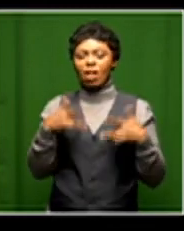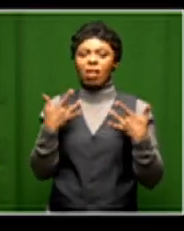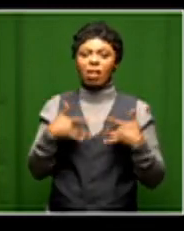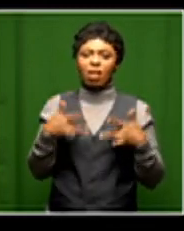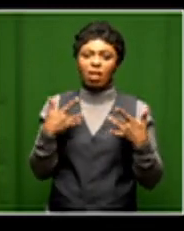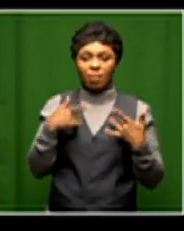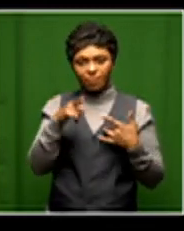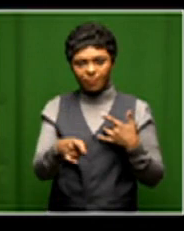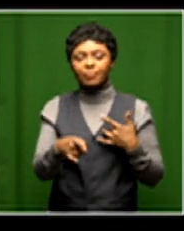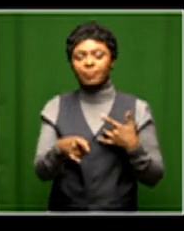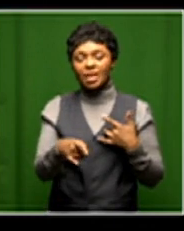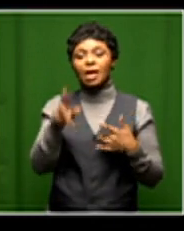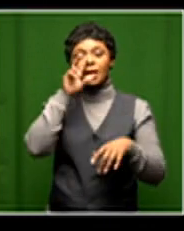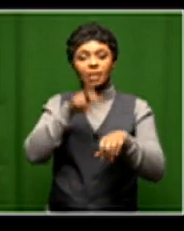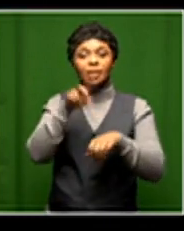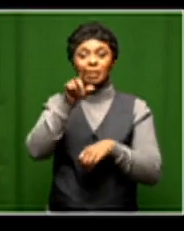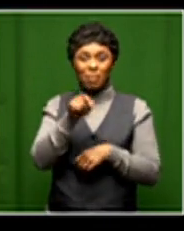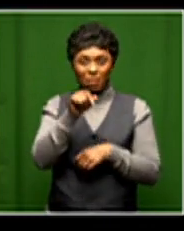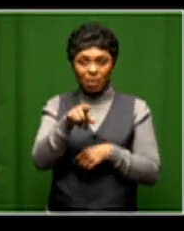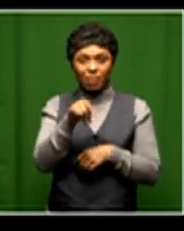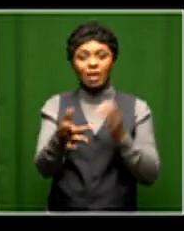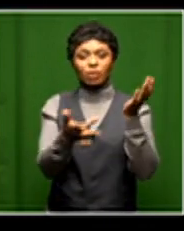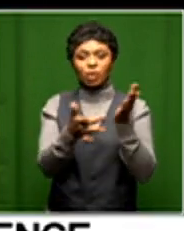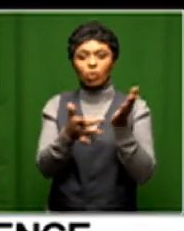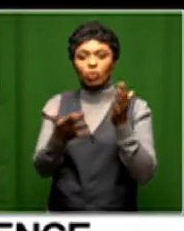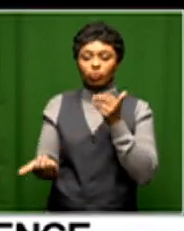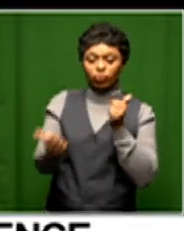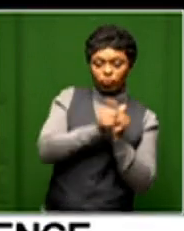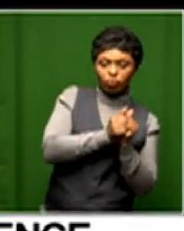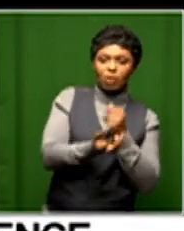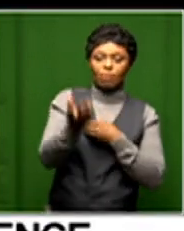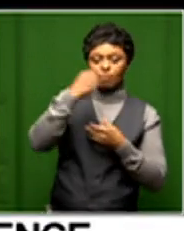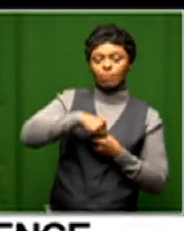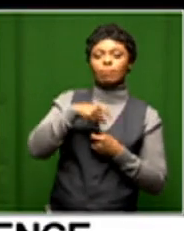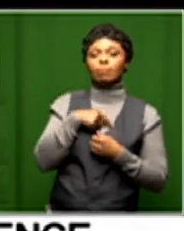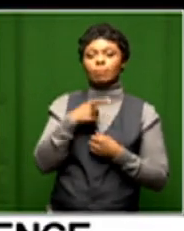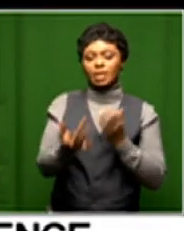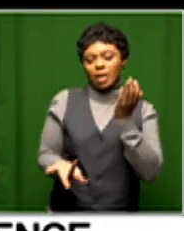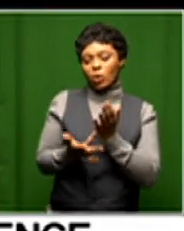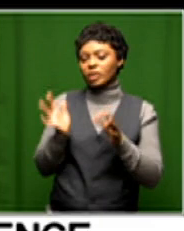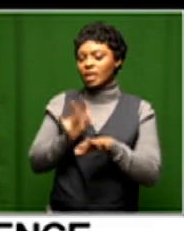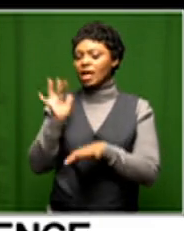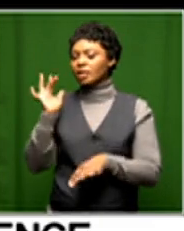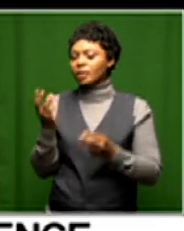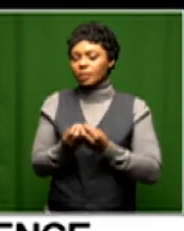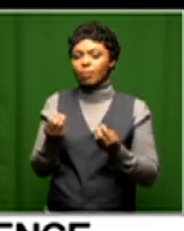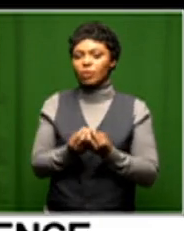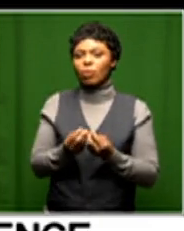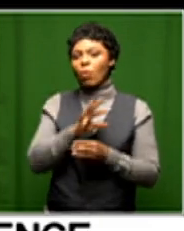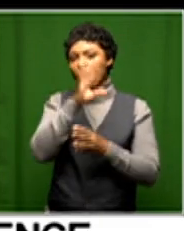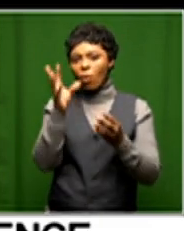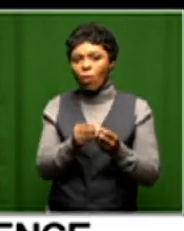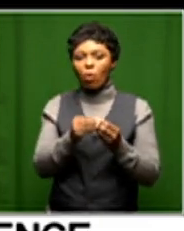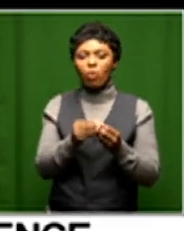survival. So they need this technology to be part of them. They need to touch for the